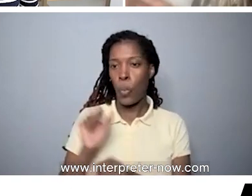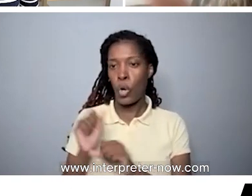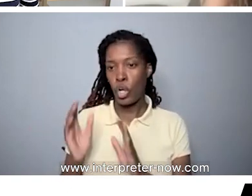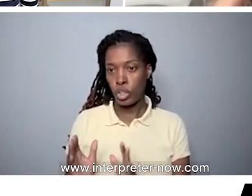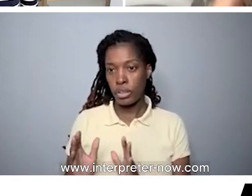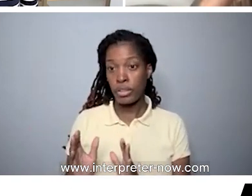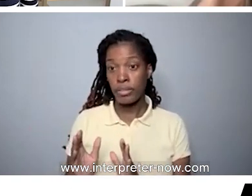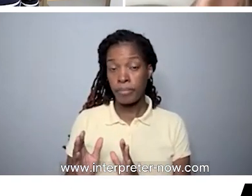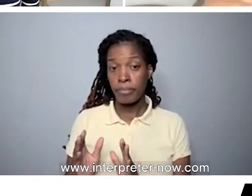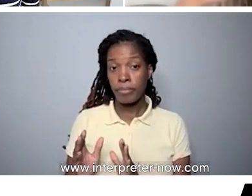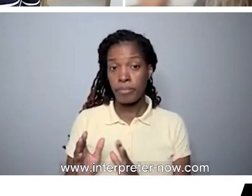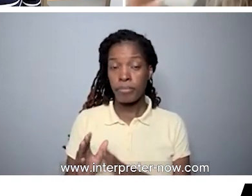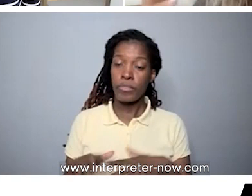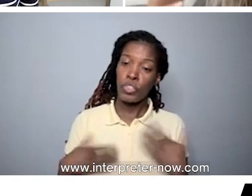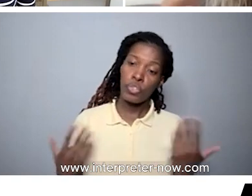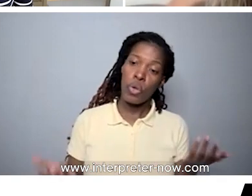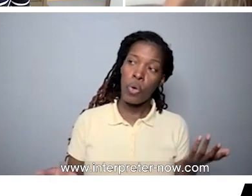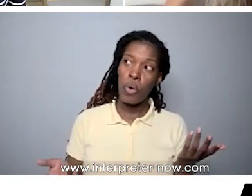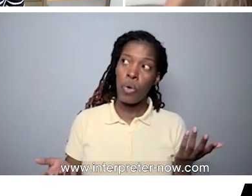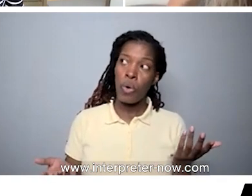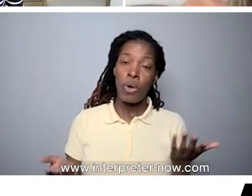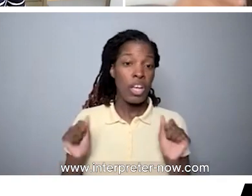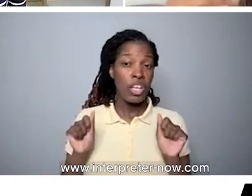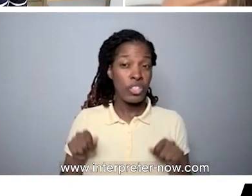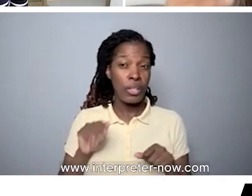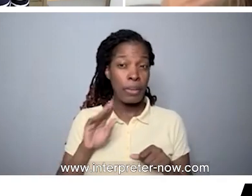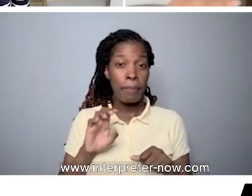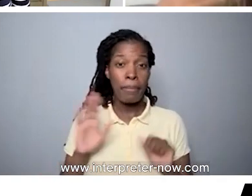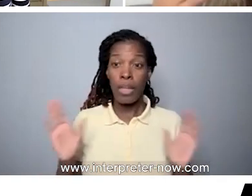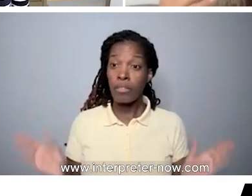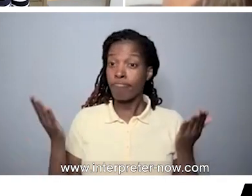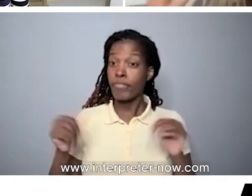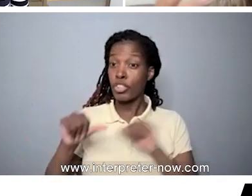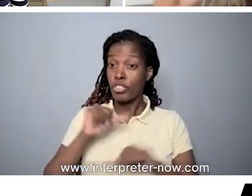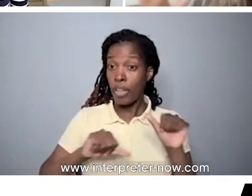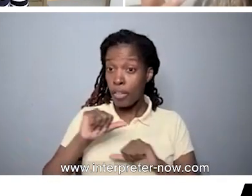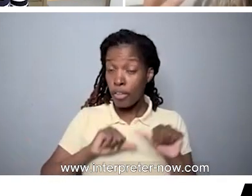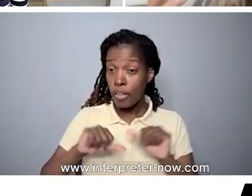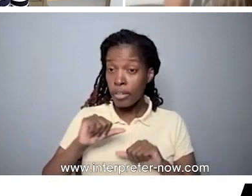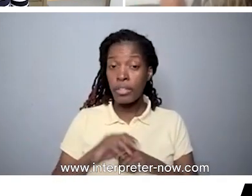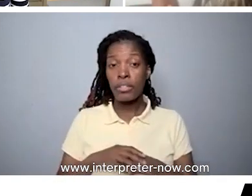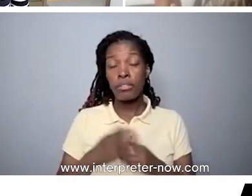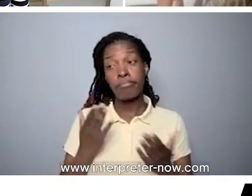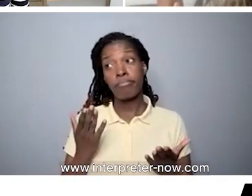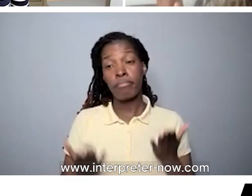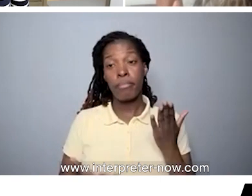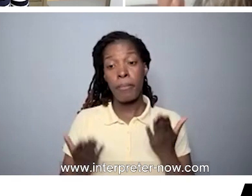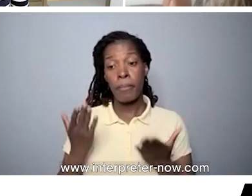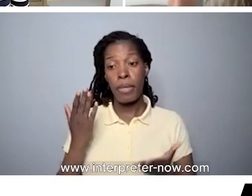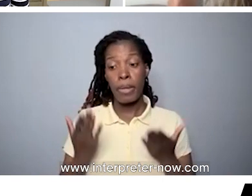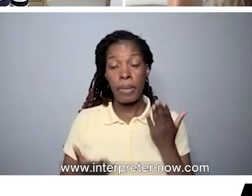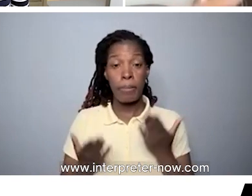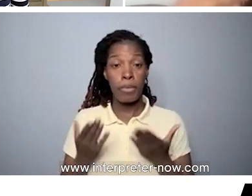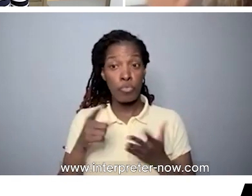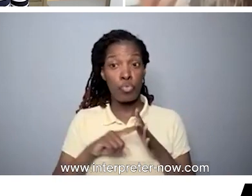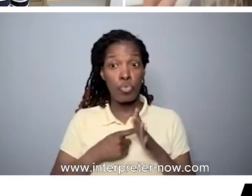up. So maybe you kind of like, maybe you start to try to change or shift the team culture so that, so